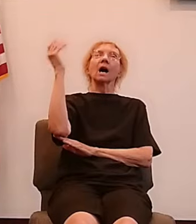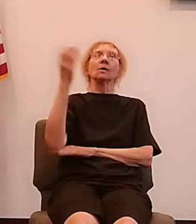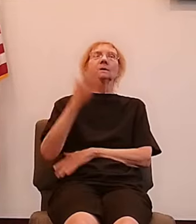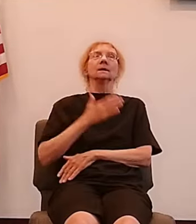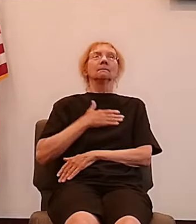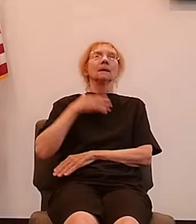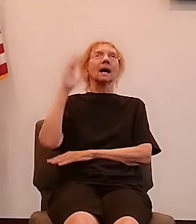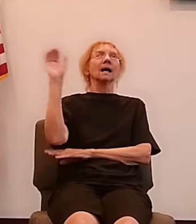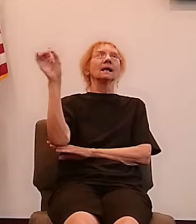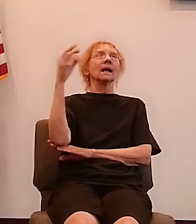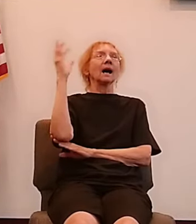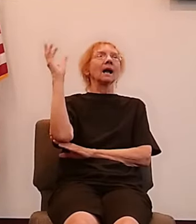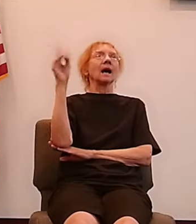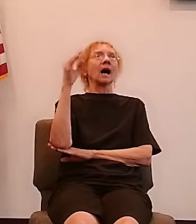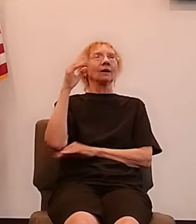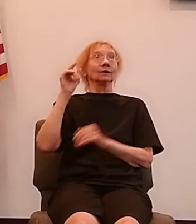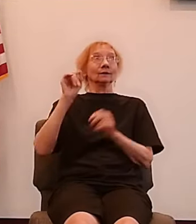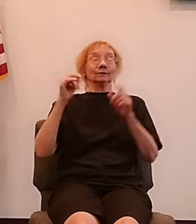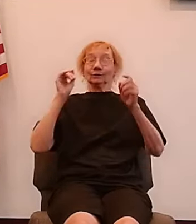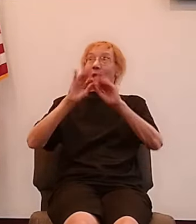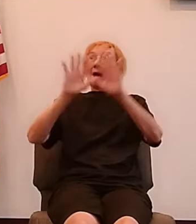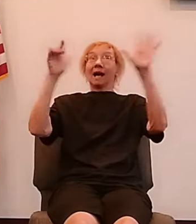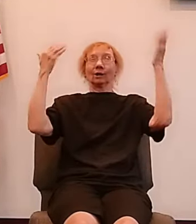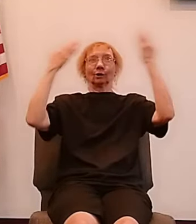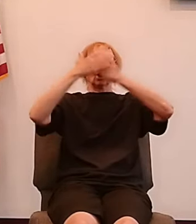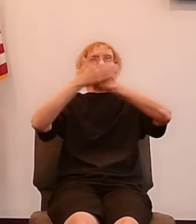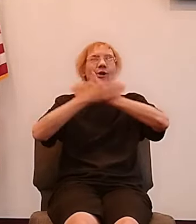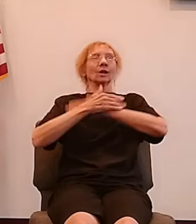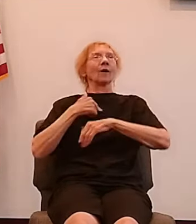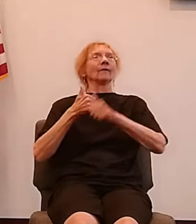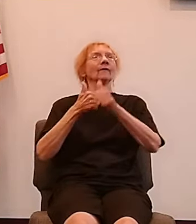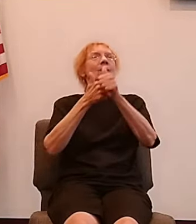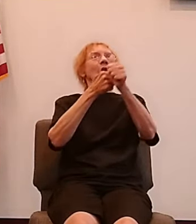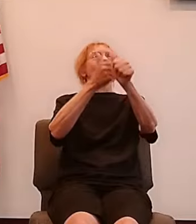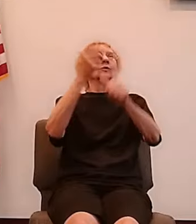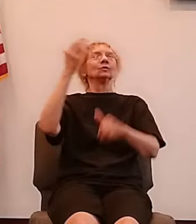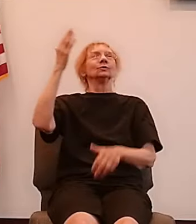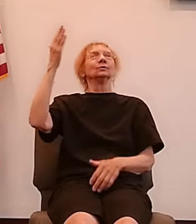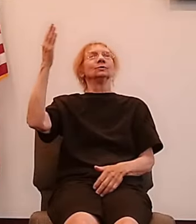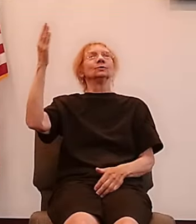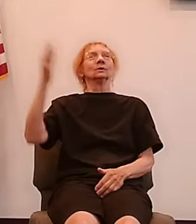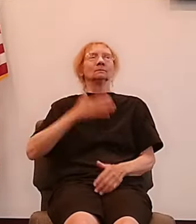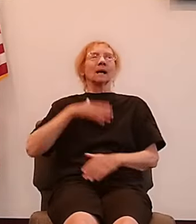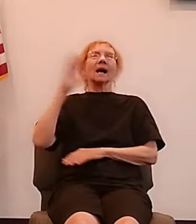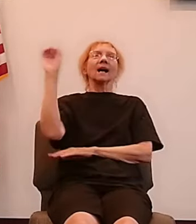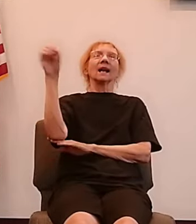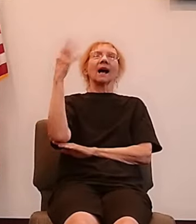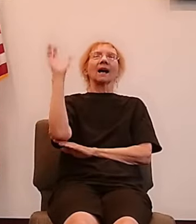my lighthouse, shining in the darkness. I will follow you,